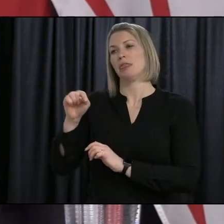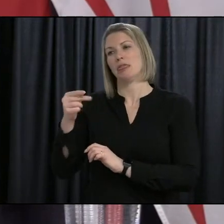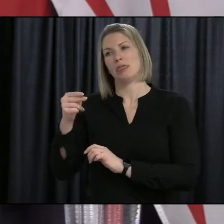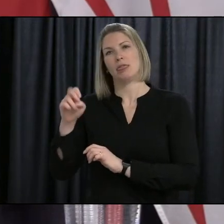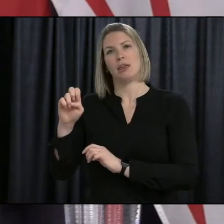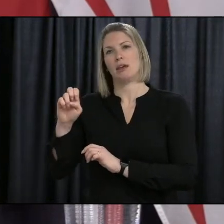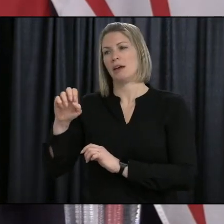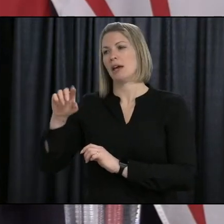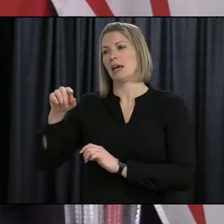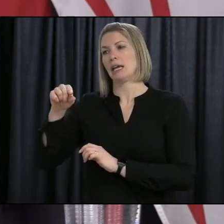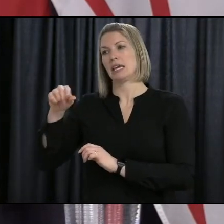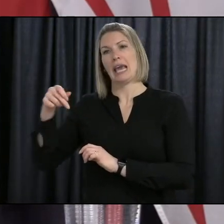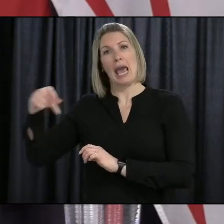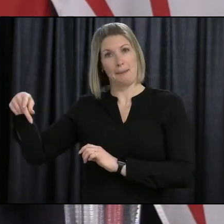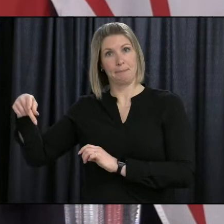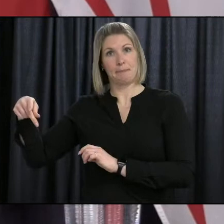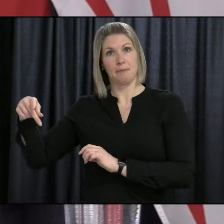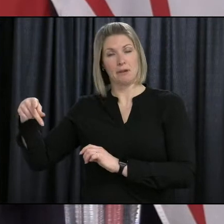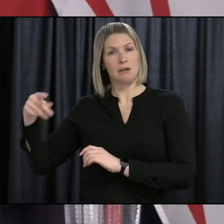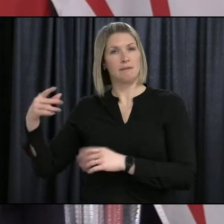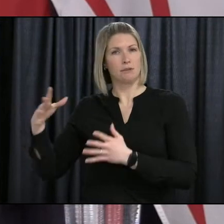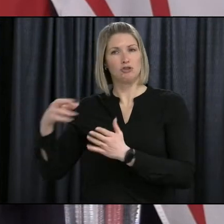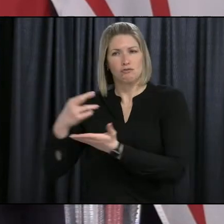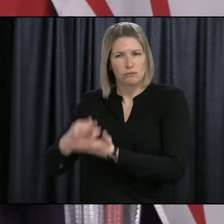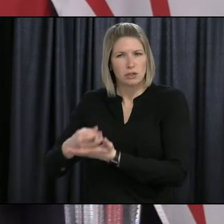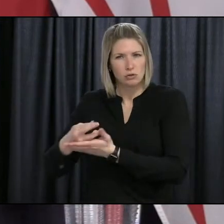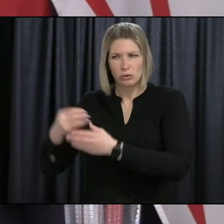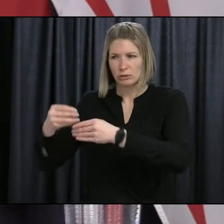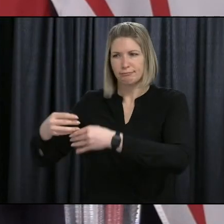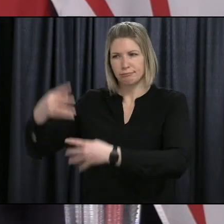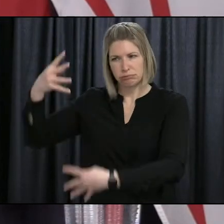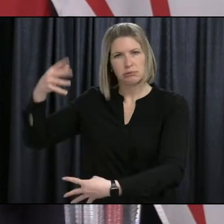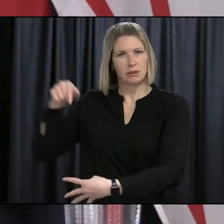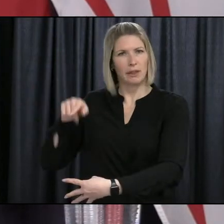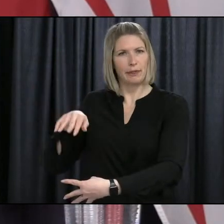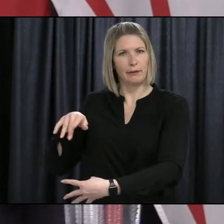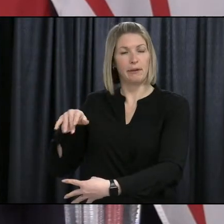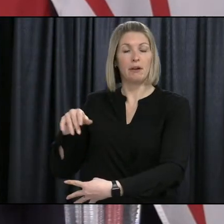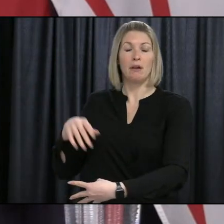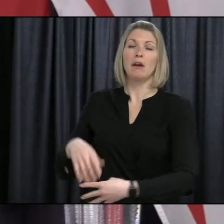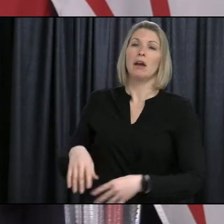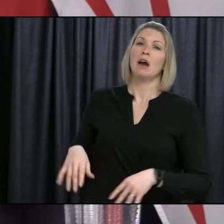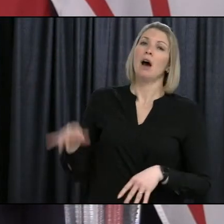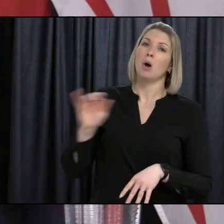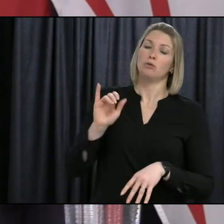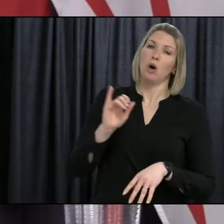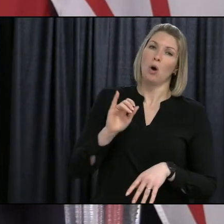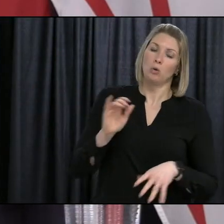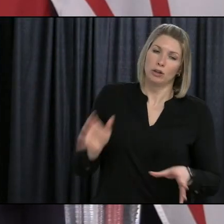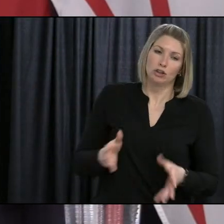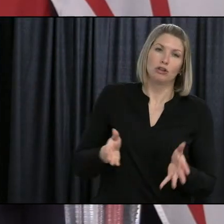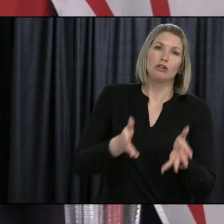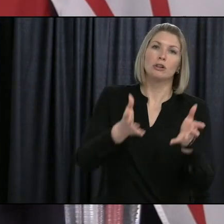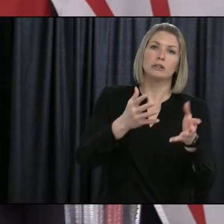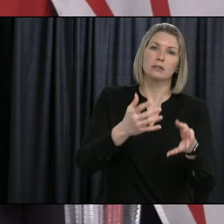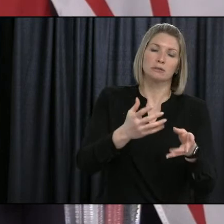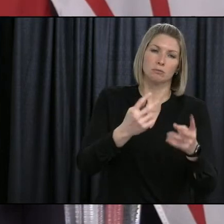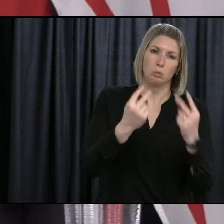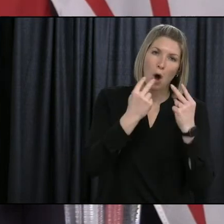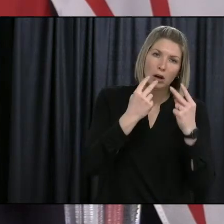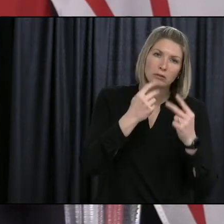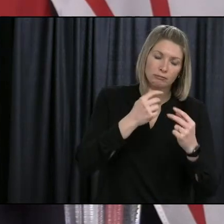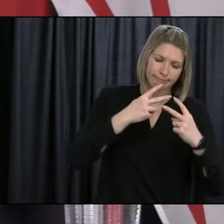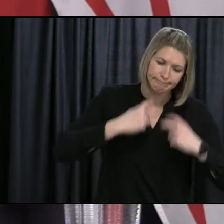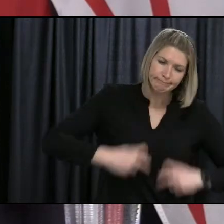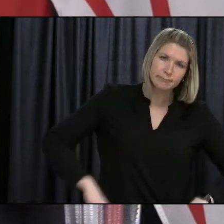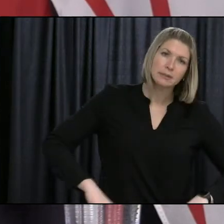take their own mental health very seriously. And these are stressful times, and try to, reach